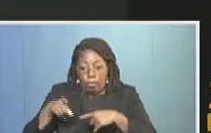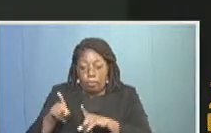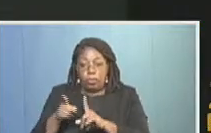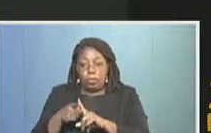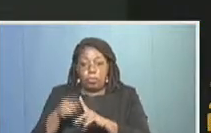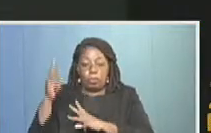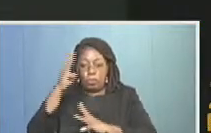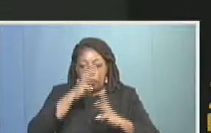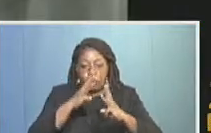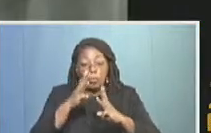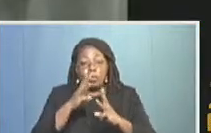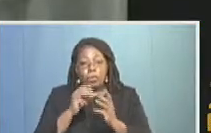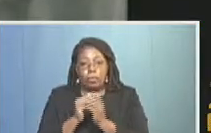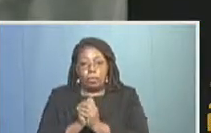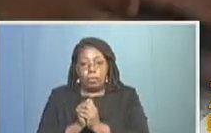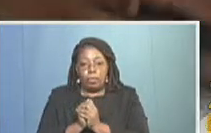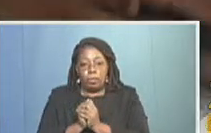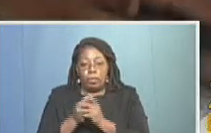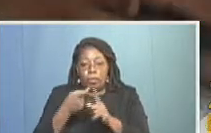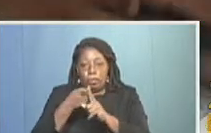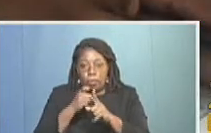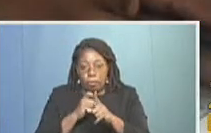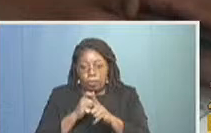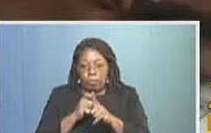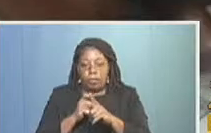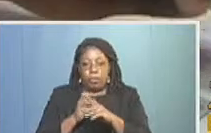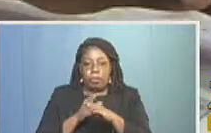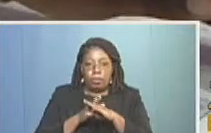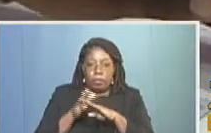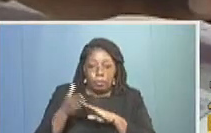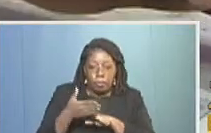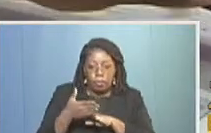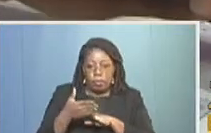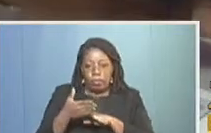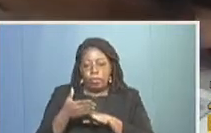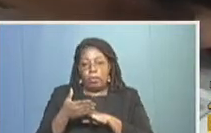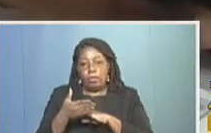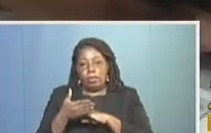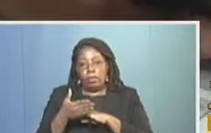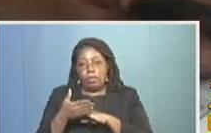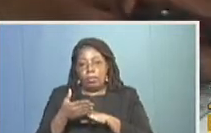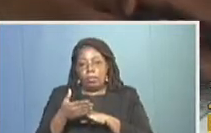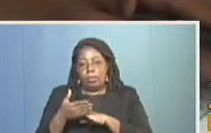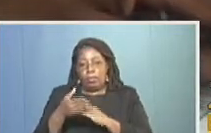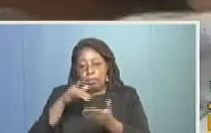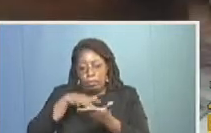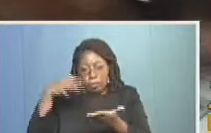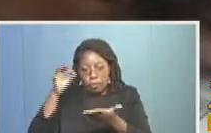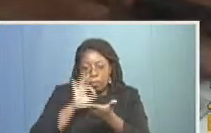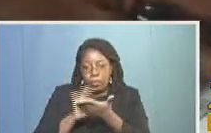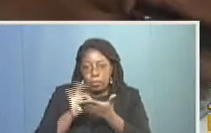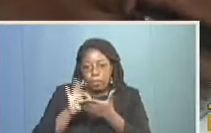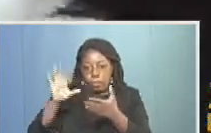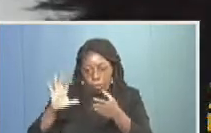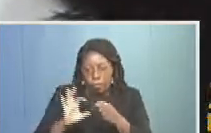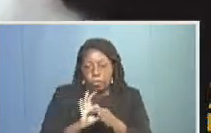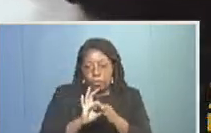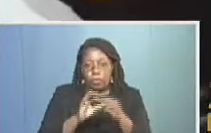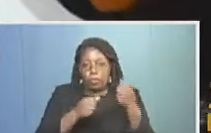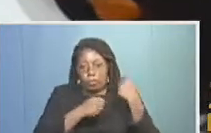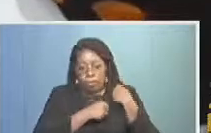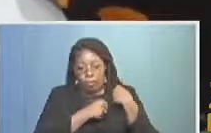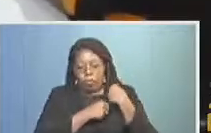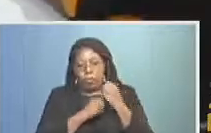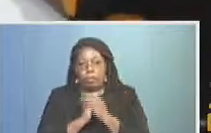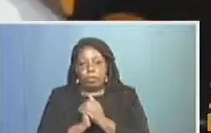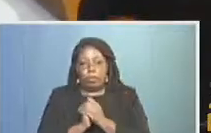he went to Wilmer's in Jamaica and then eventually studied accounting and then joined the Army. That's